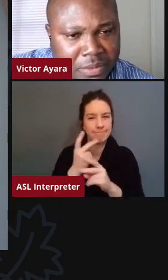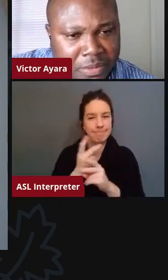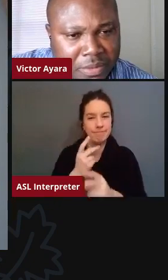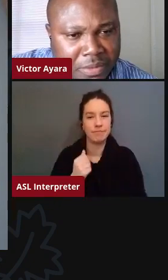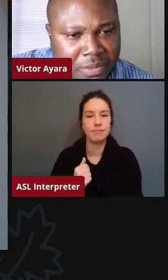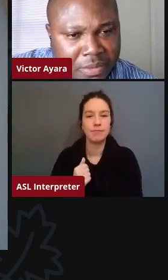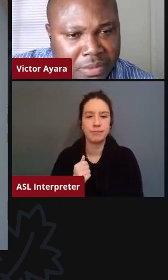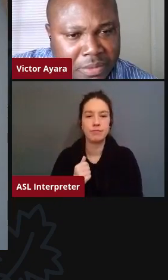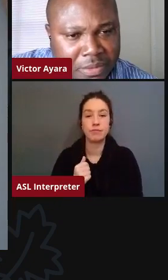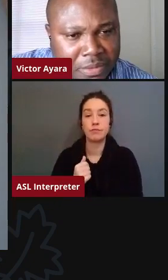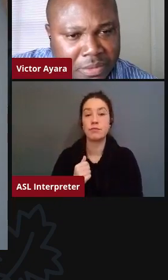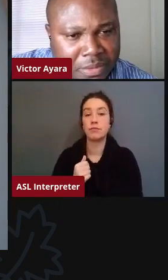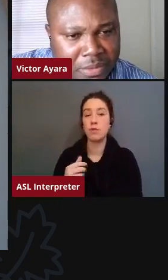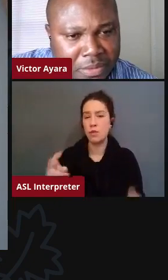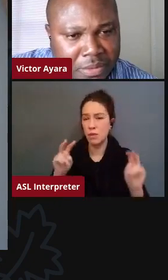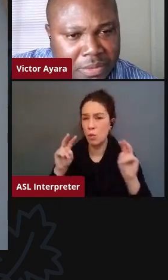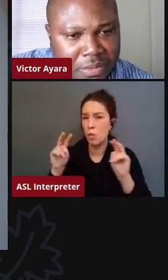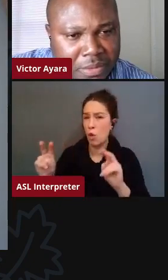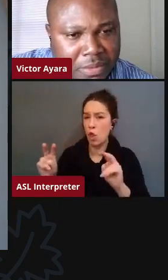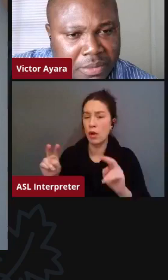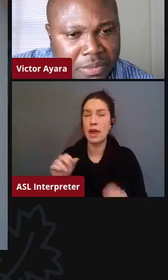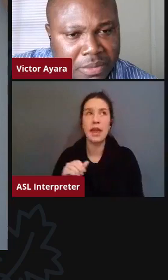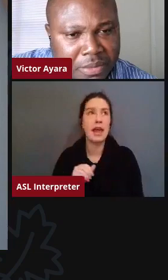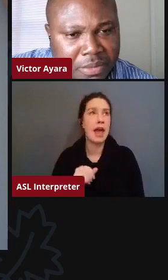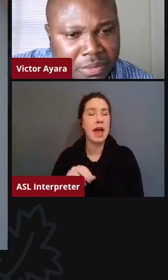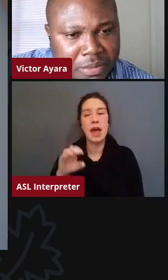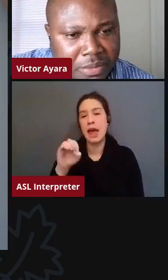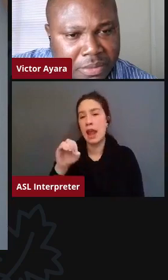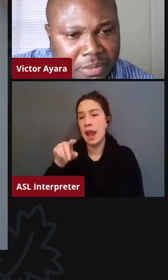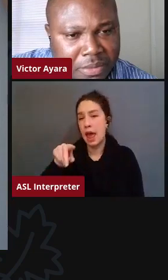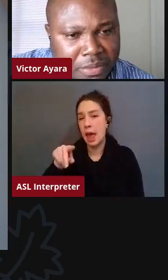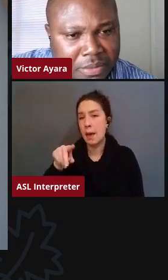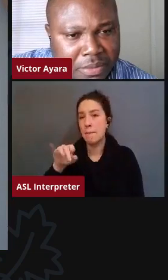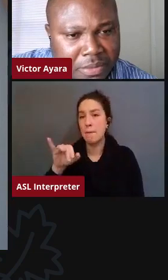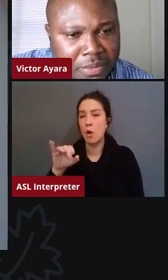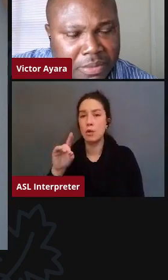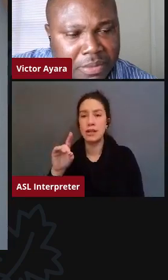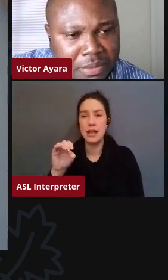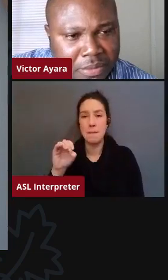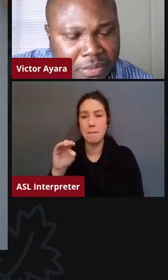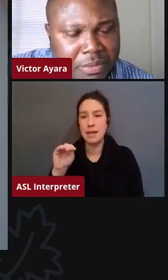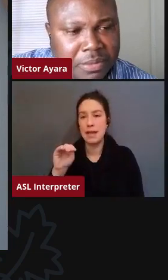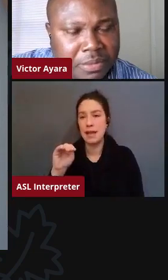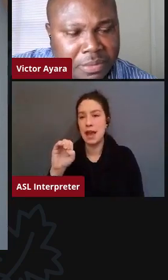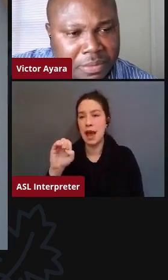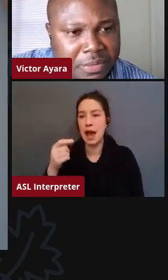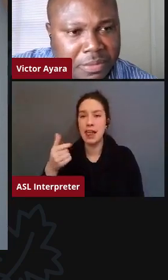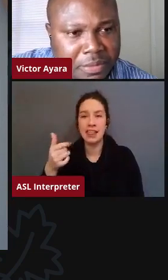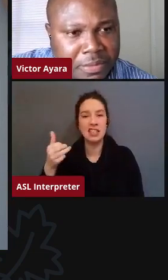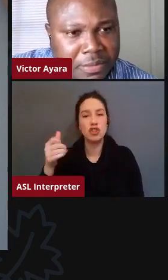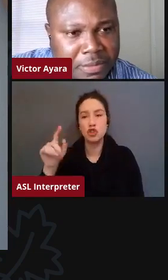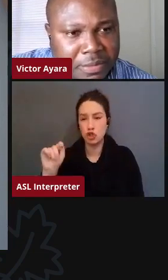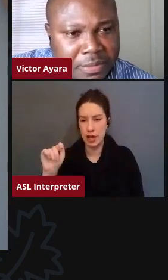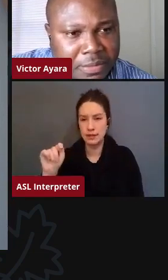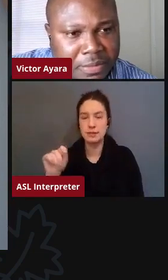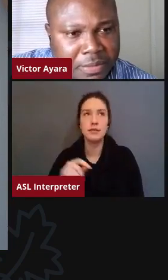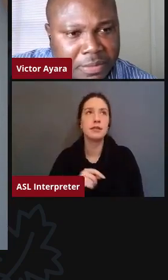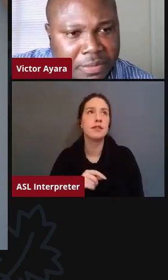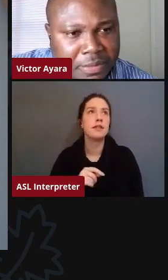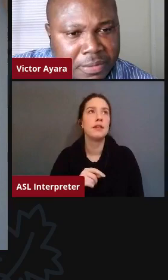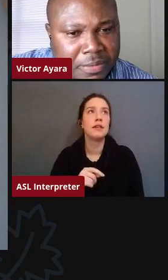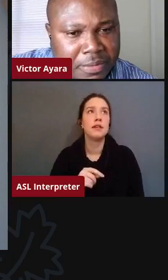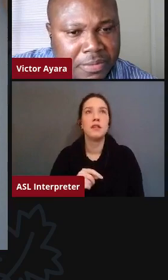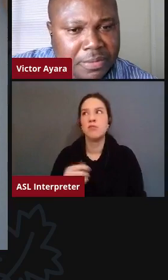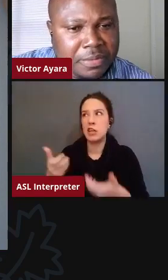at, a lot of epidemiologists do the work with trying to figure out across the entire state how those numbers look. And